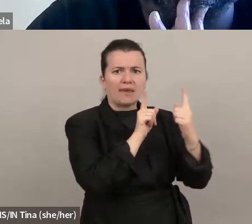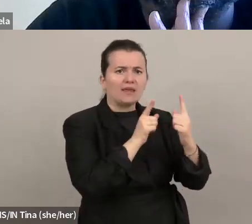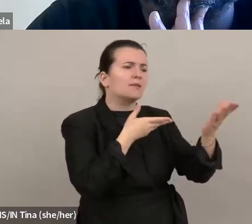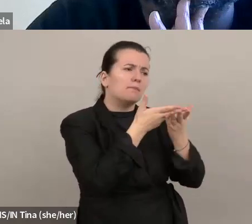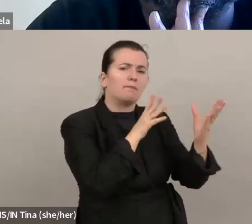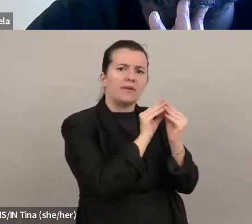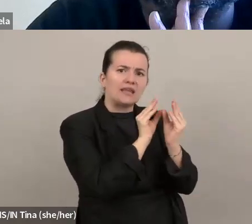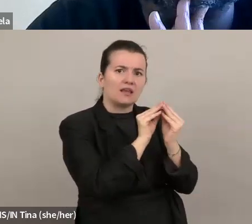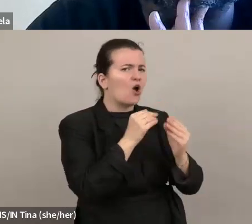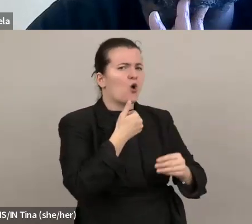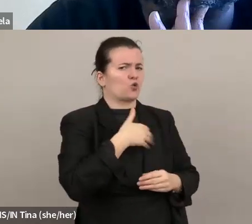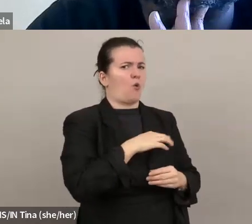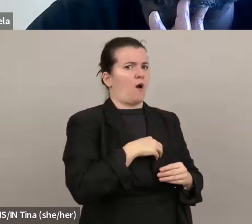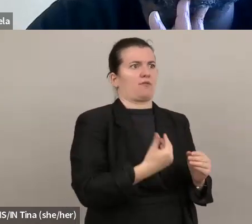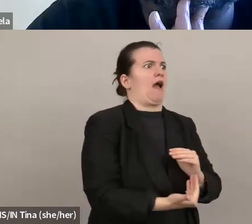representative